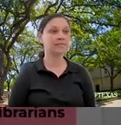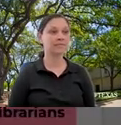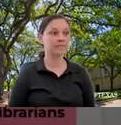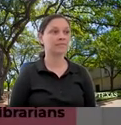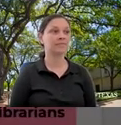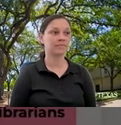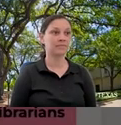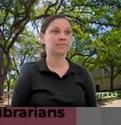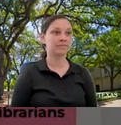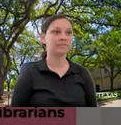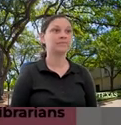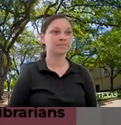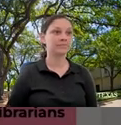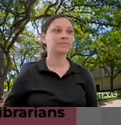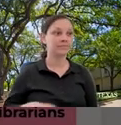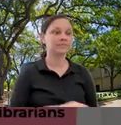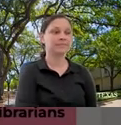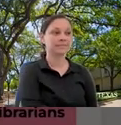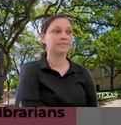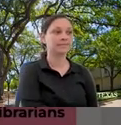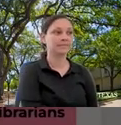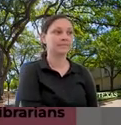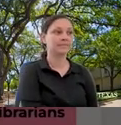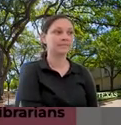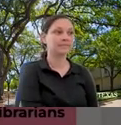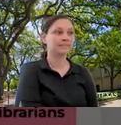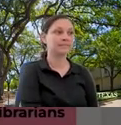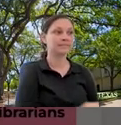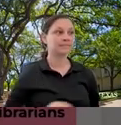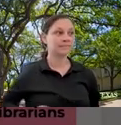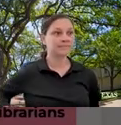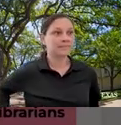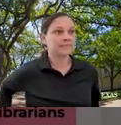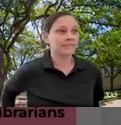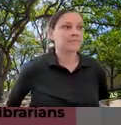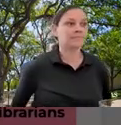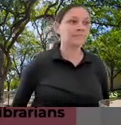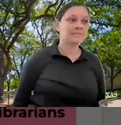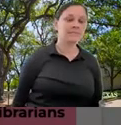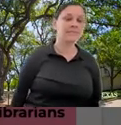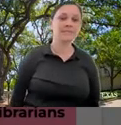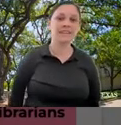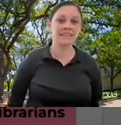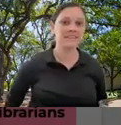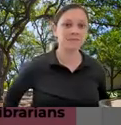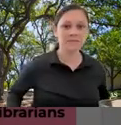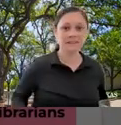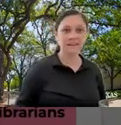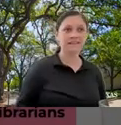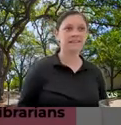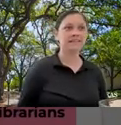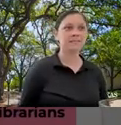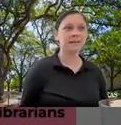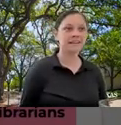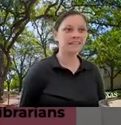still a place where people get resources, along with digital. Yeah, thank you for